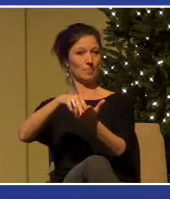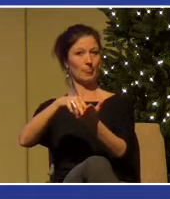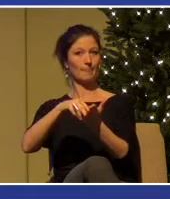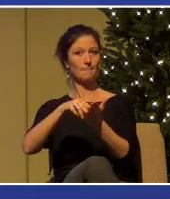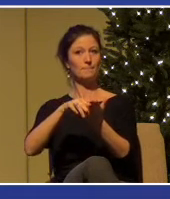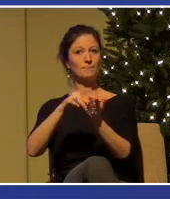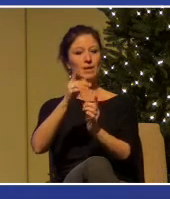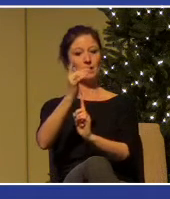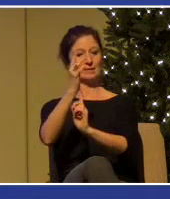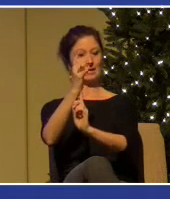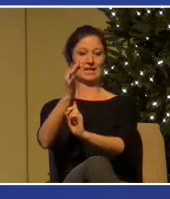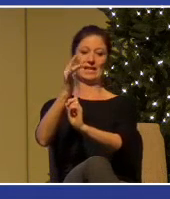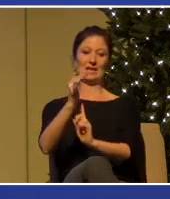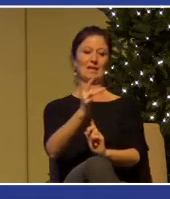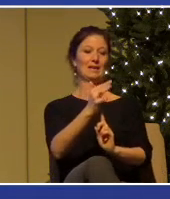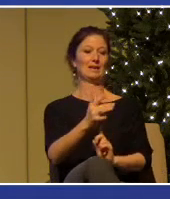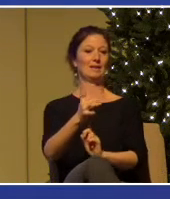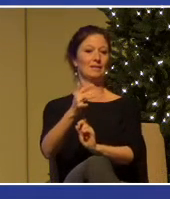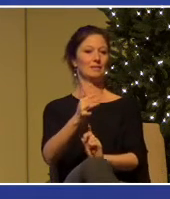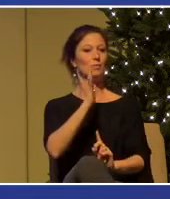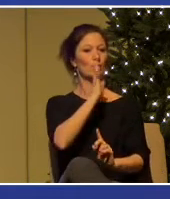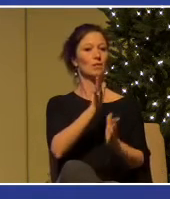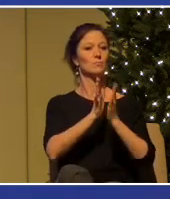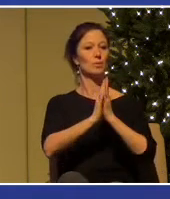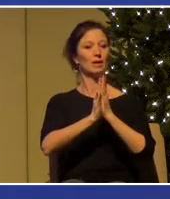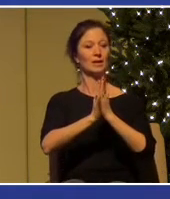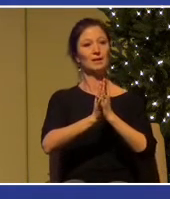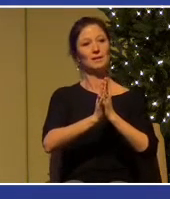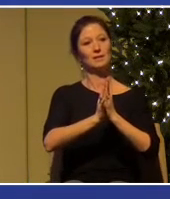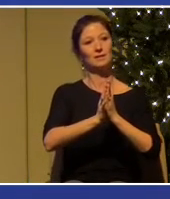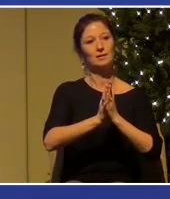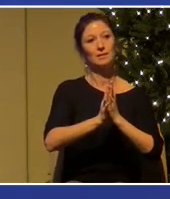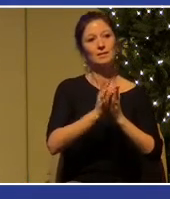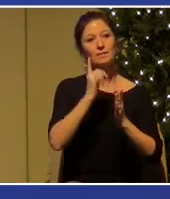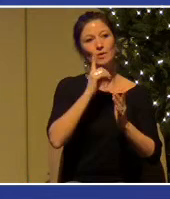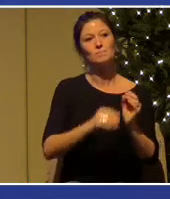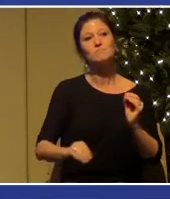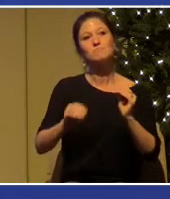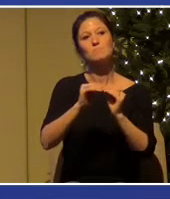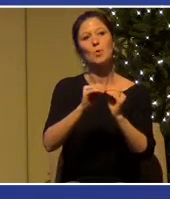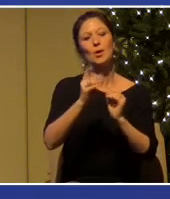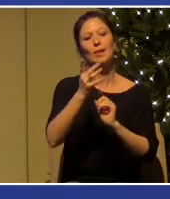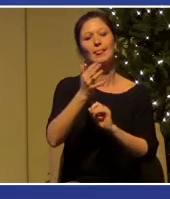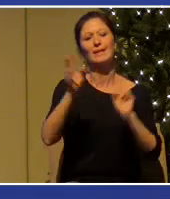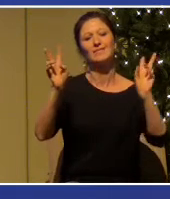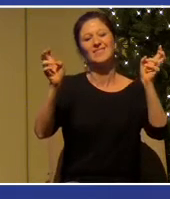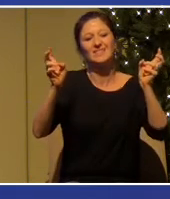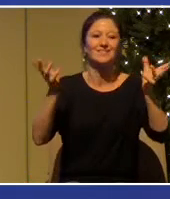these leaves, and we're going to pray for God to give us more leaves, so to speak,